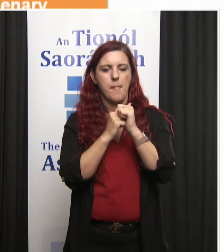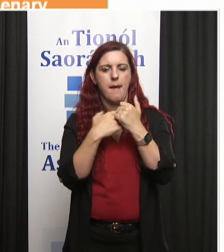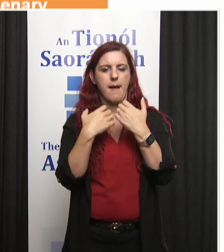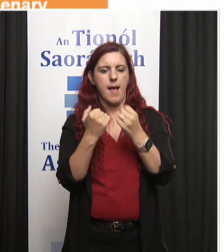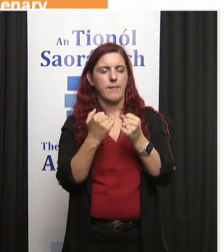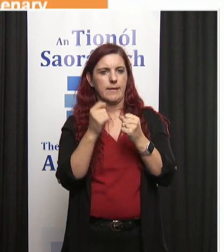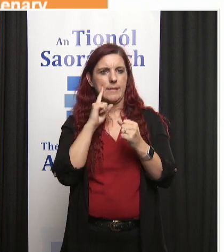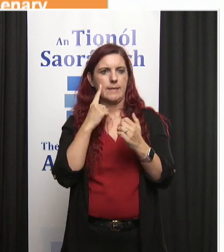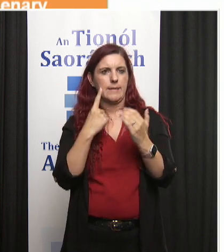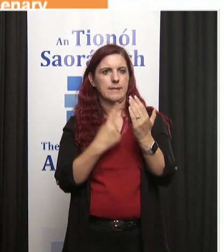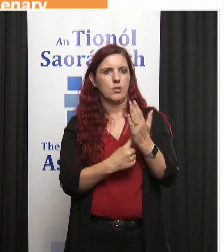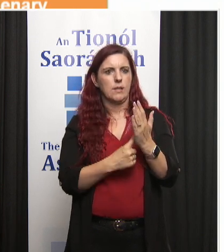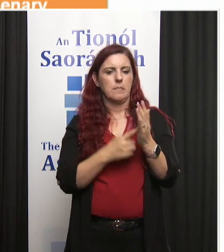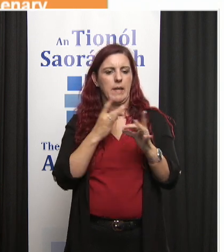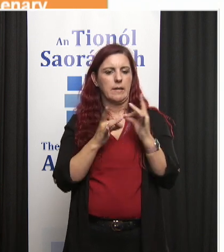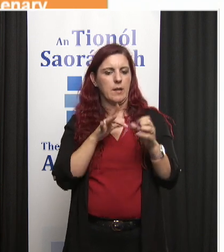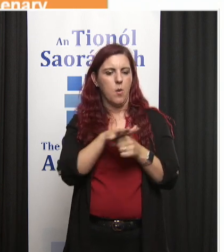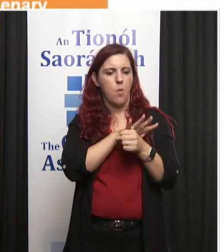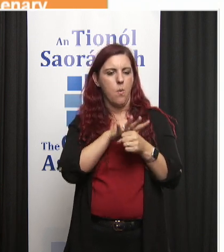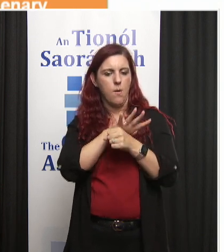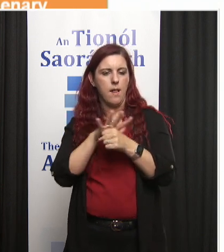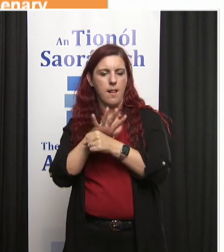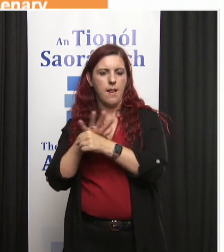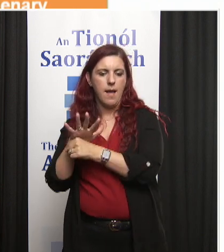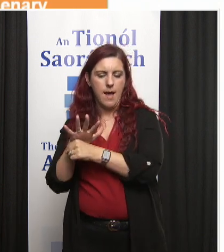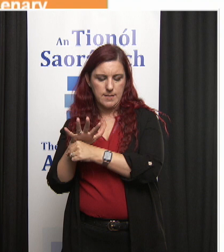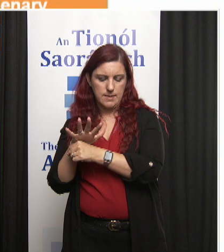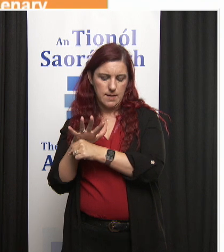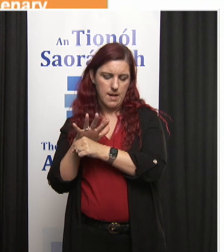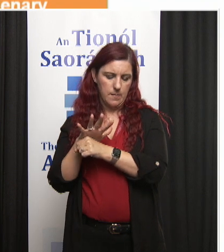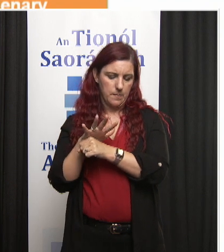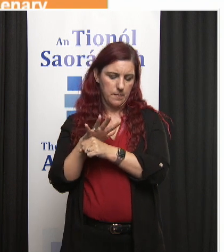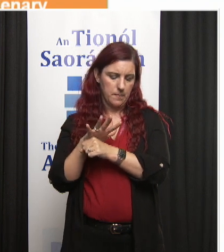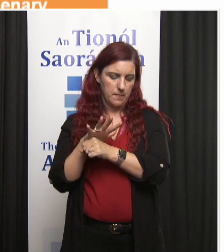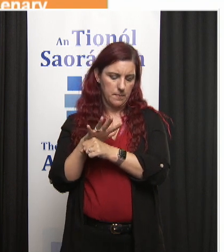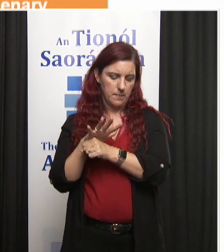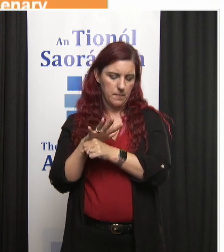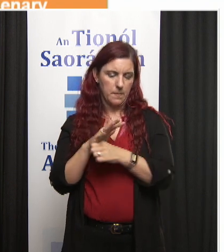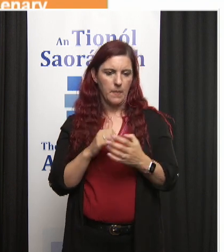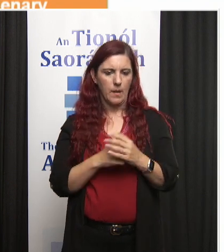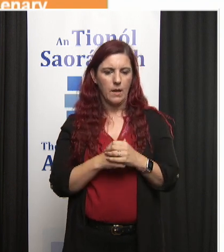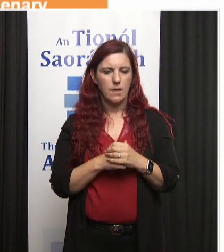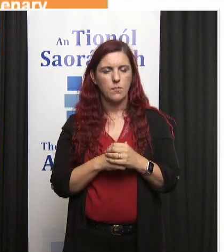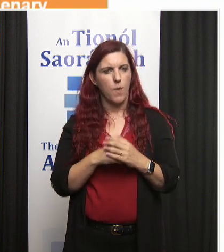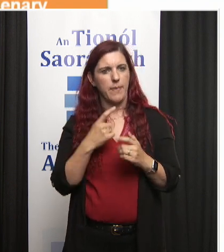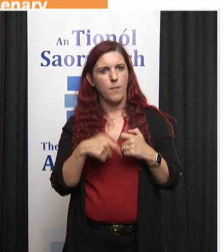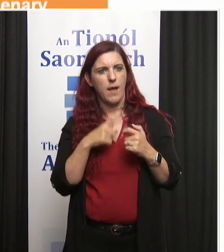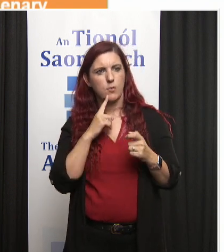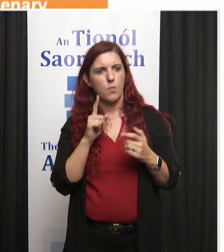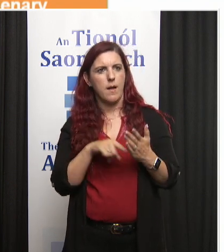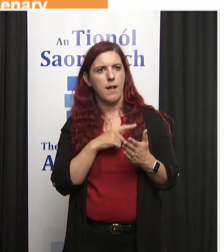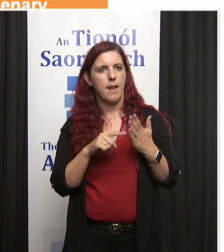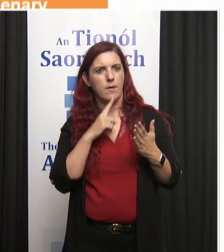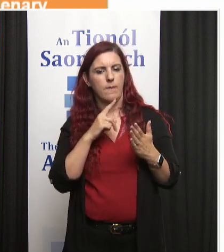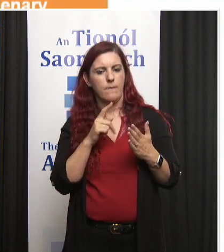as local as possible, and that was our main argument. Assembly should be elected by voters. Group